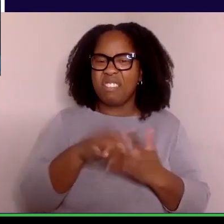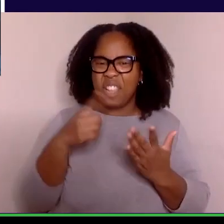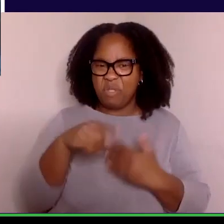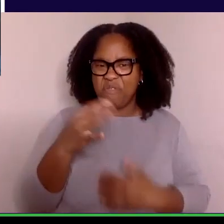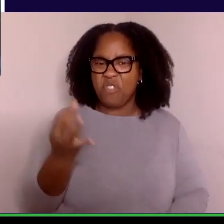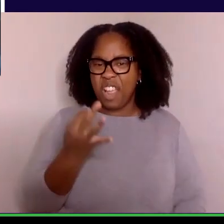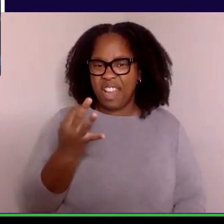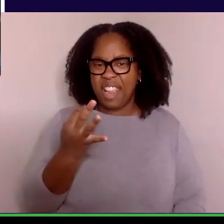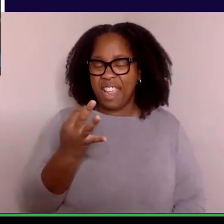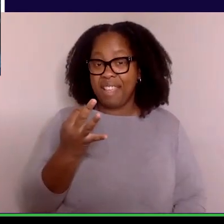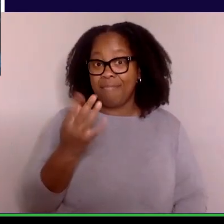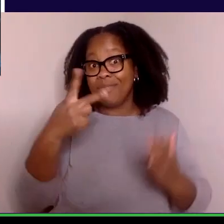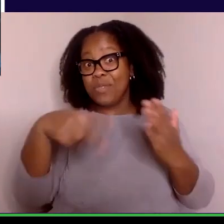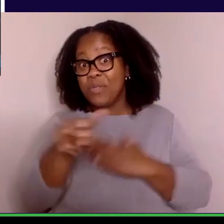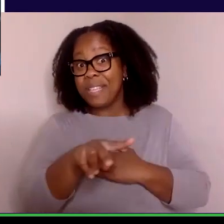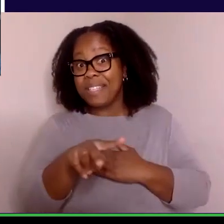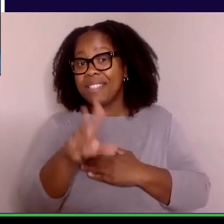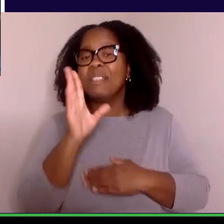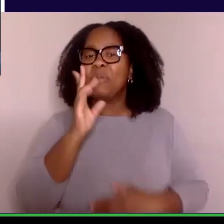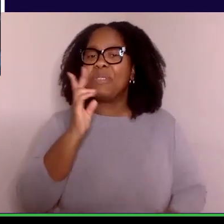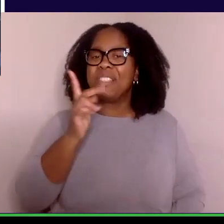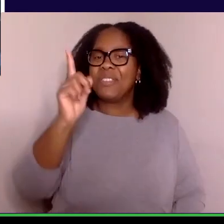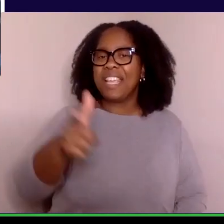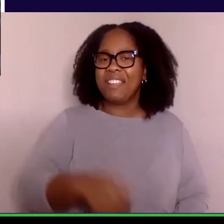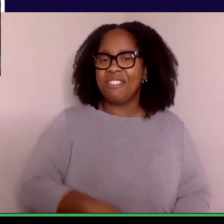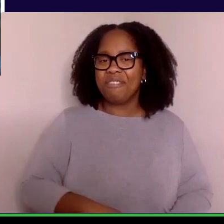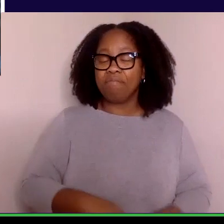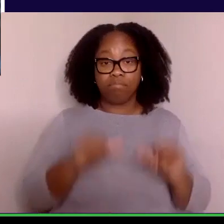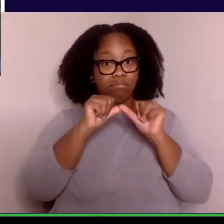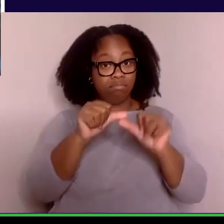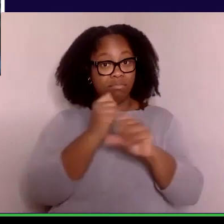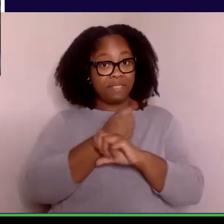all when we return. Stay safe.